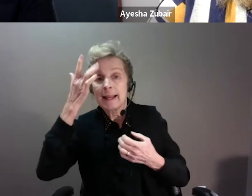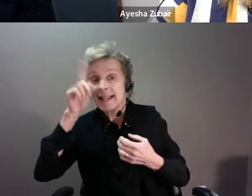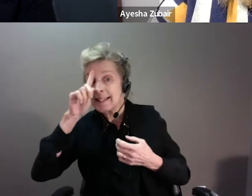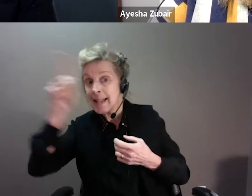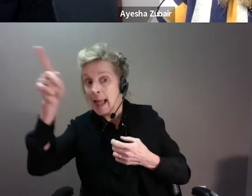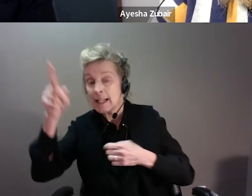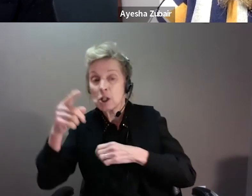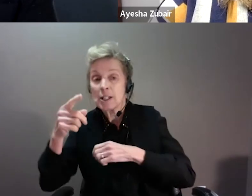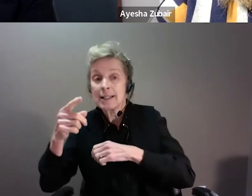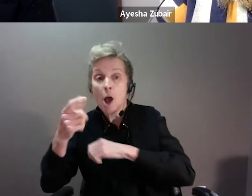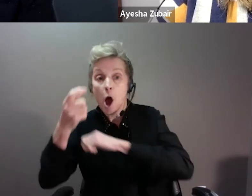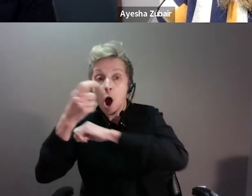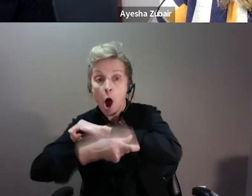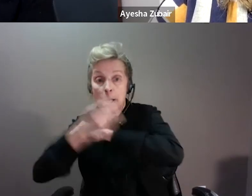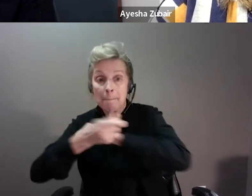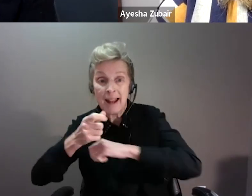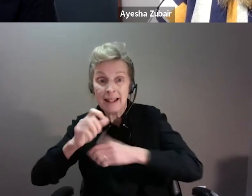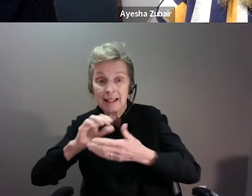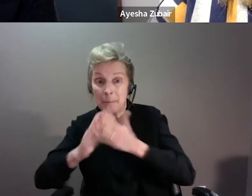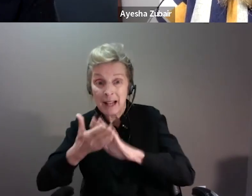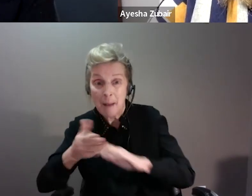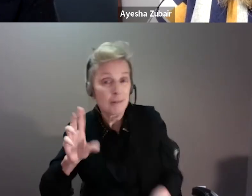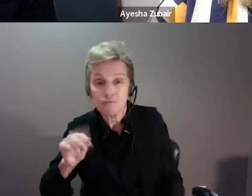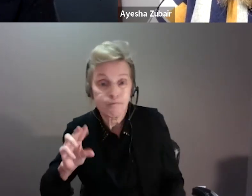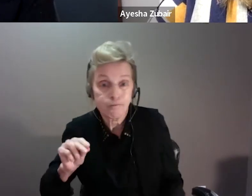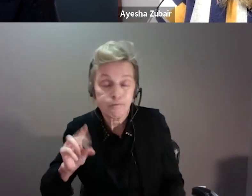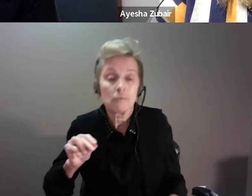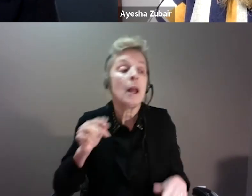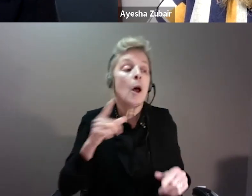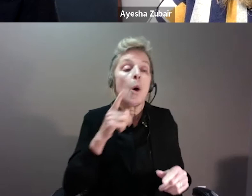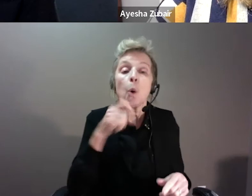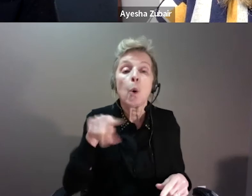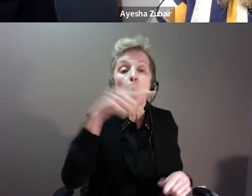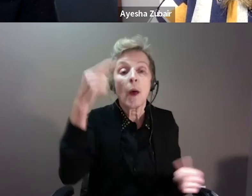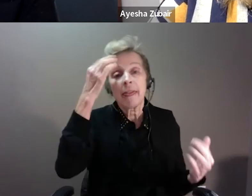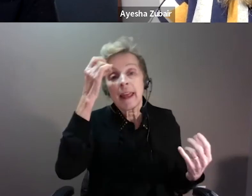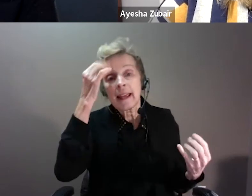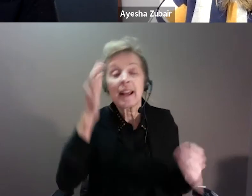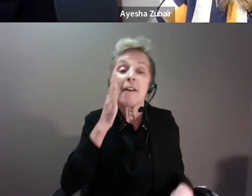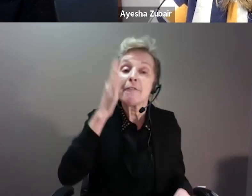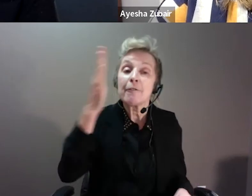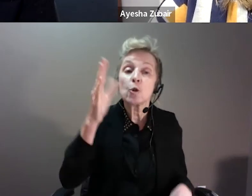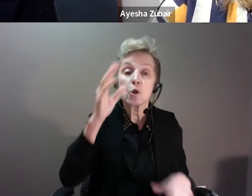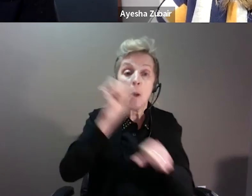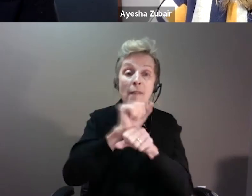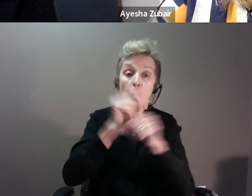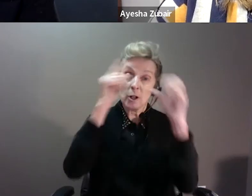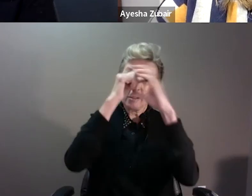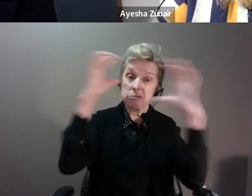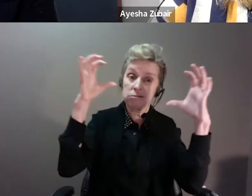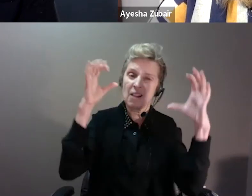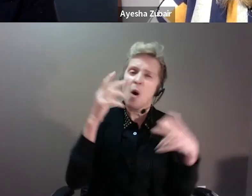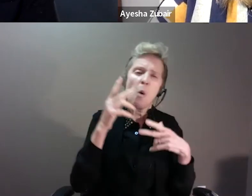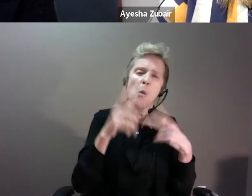are truly valuable. And so hopefully those who are thinking about this concept of the future of work think about the types of skills that can be automated and